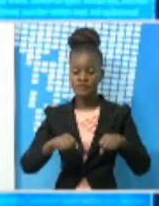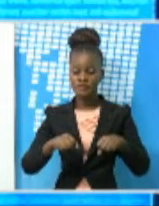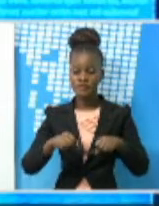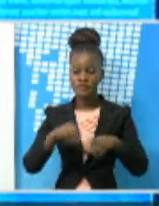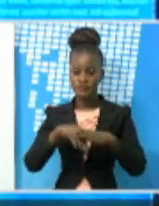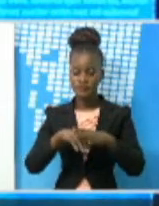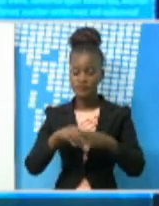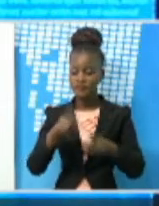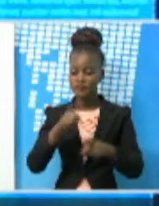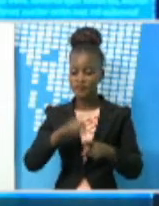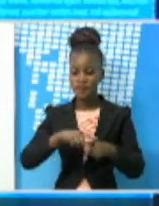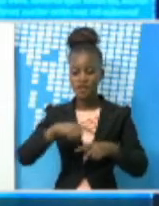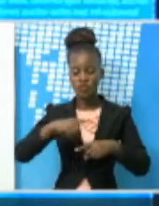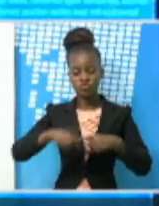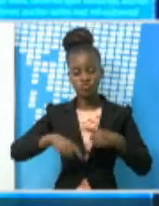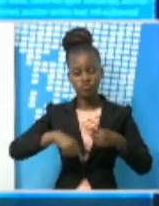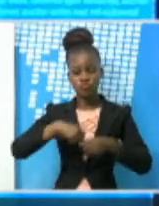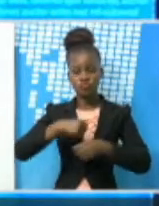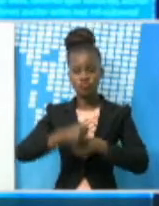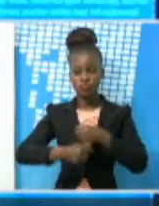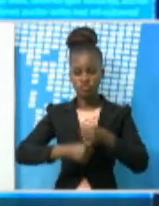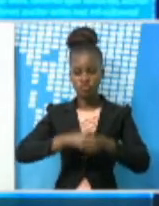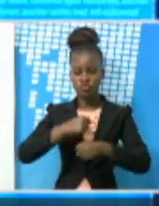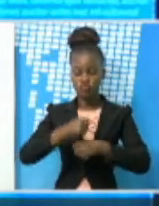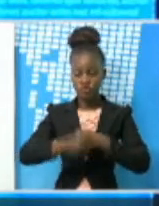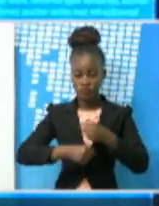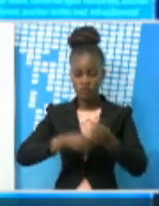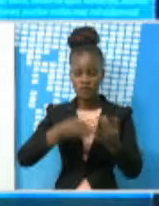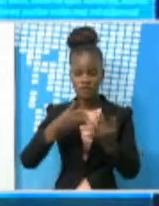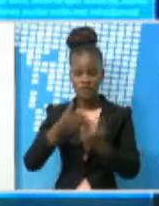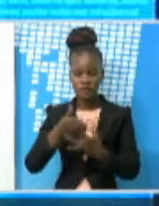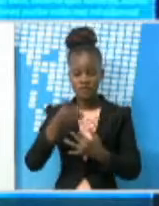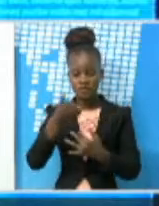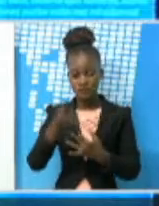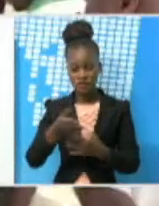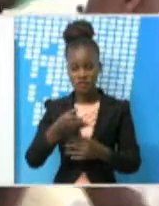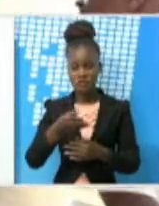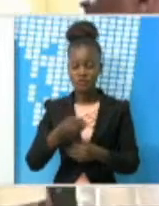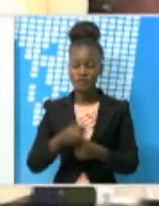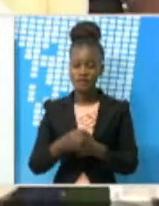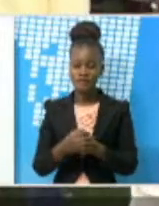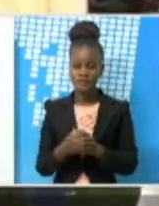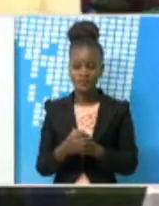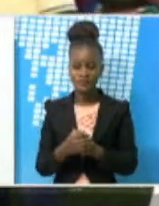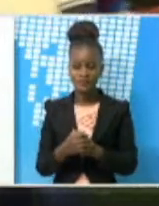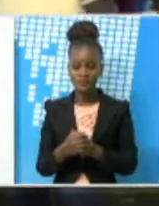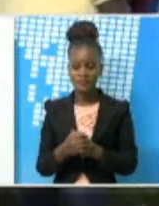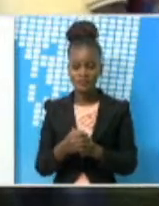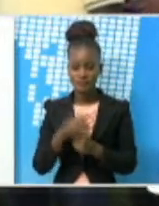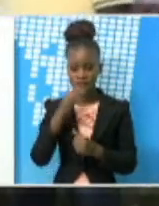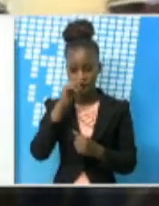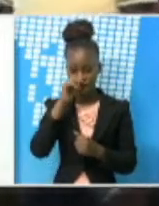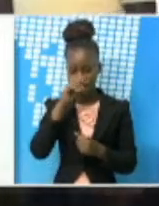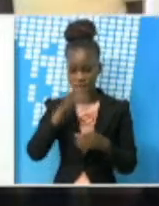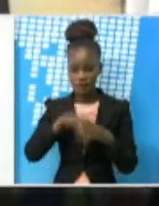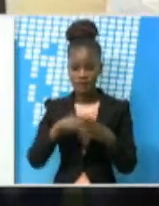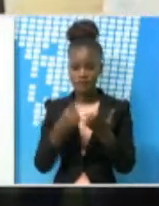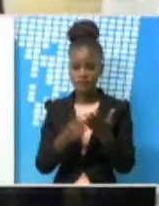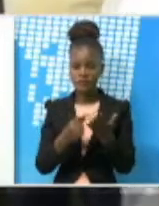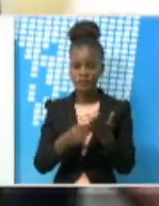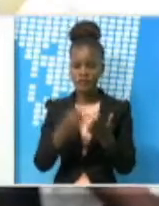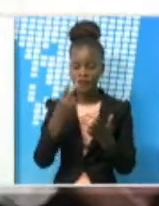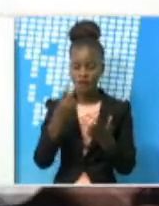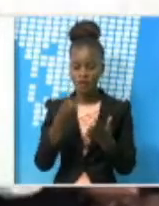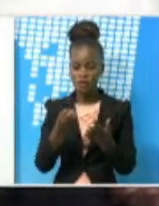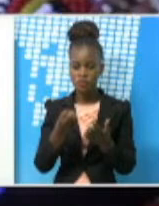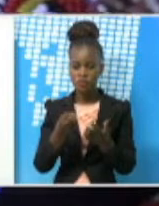to generation. Bronia Katusime takes us through the craft world. In Uganda, the art of craftsmanship